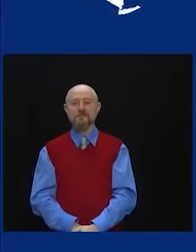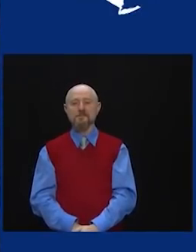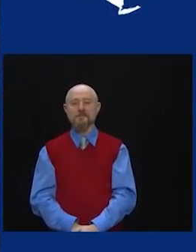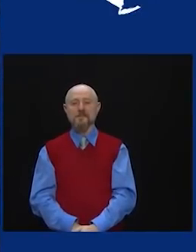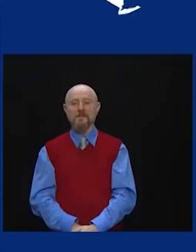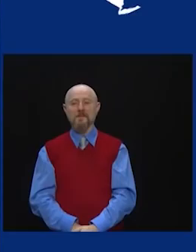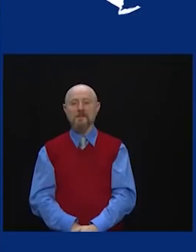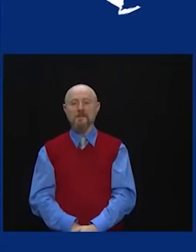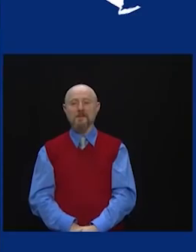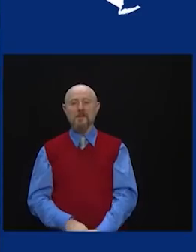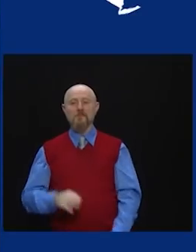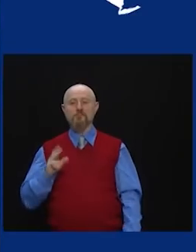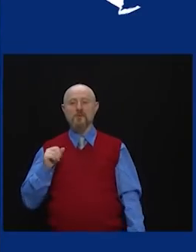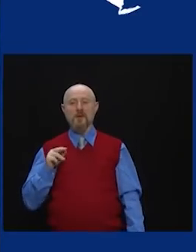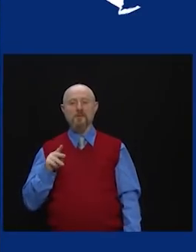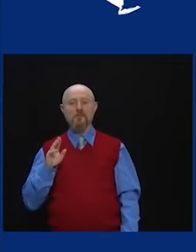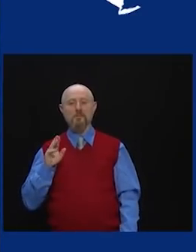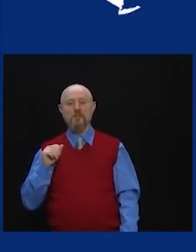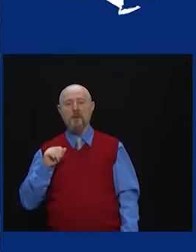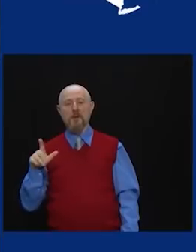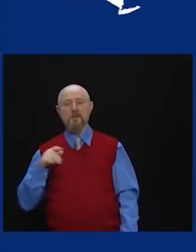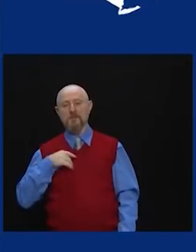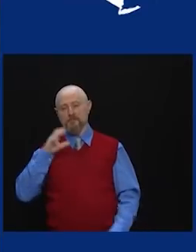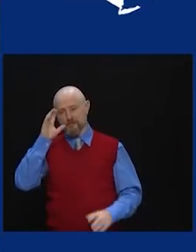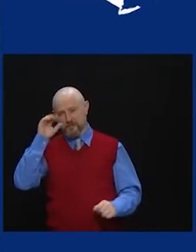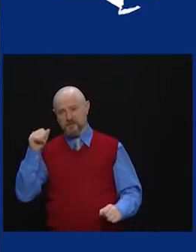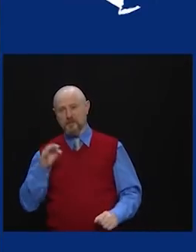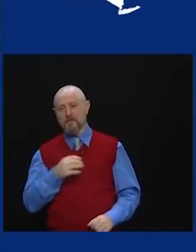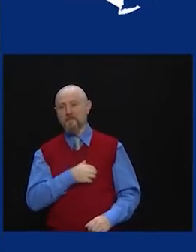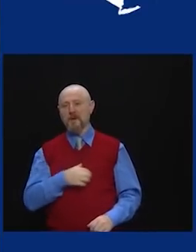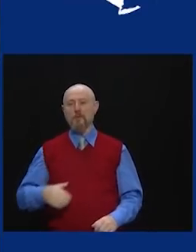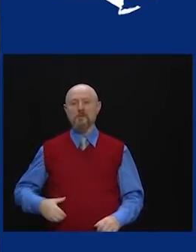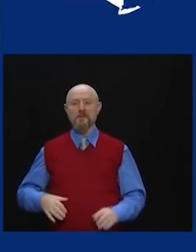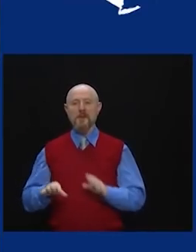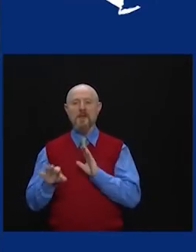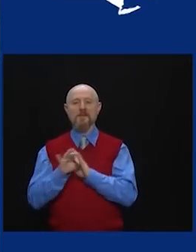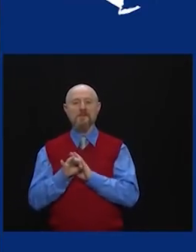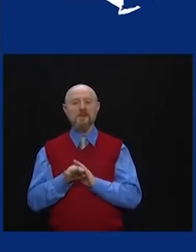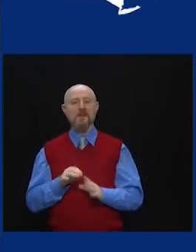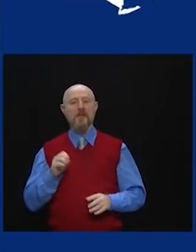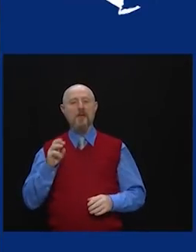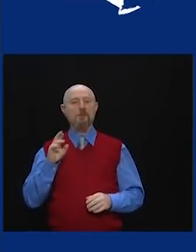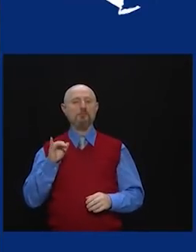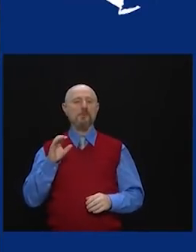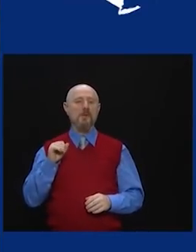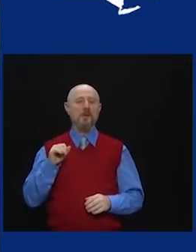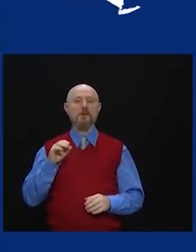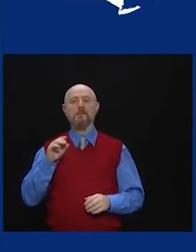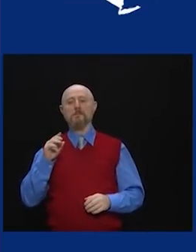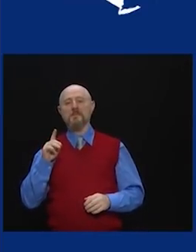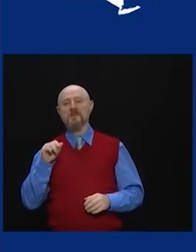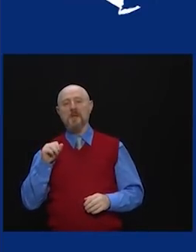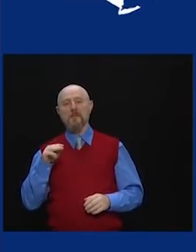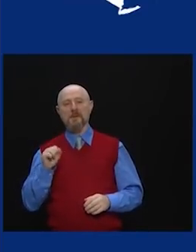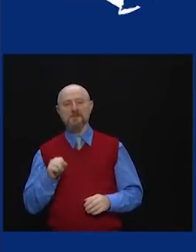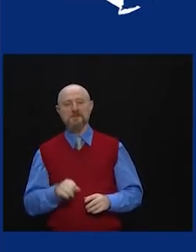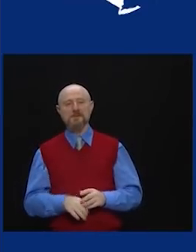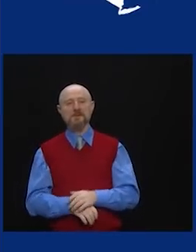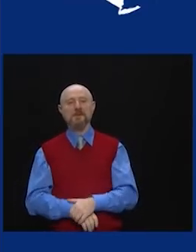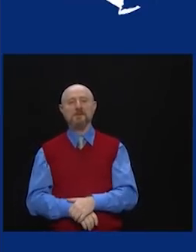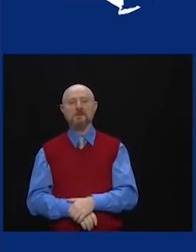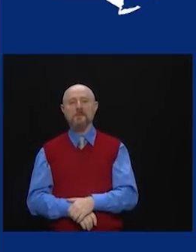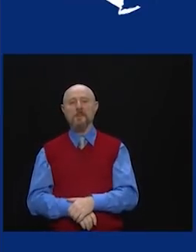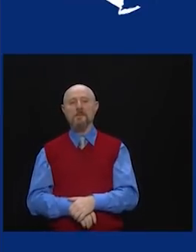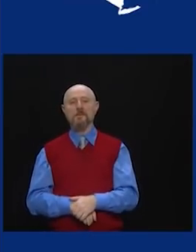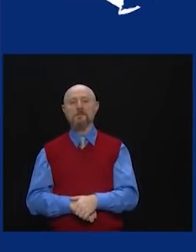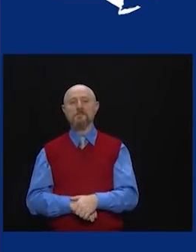and Mayor-elect Eric Adams. Hello, I'm New York State Senate Majority Leader Andrea Stewart-Cousins. Hey, New York,